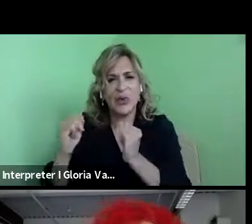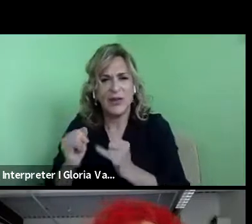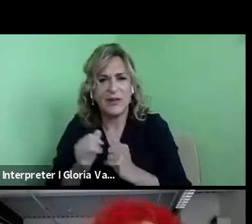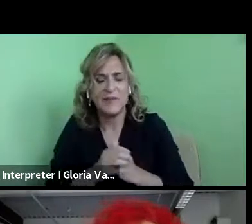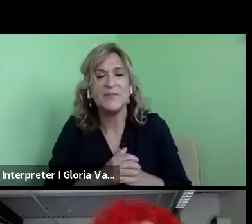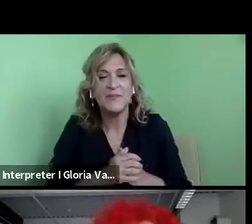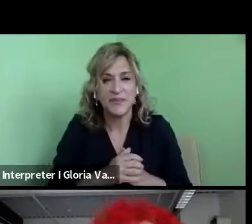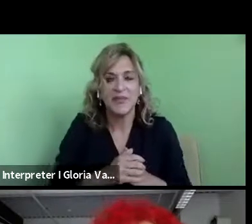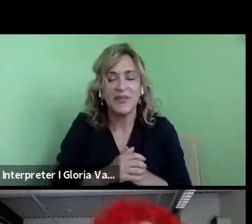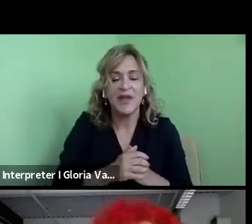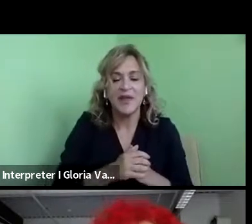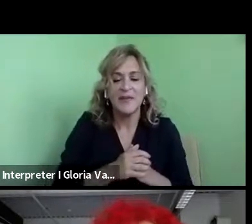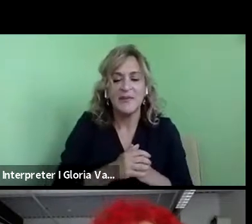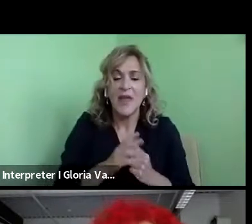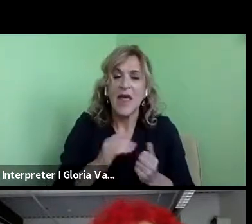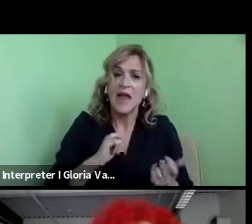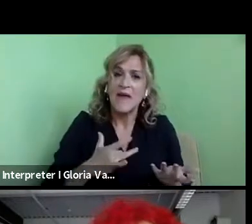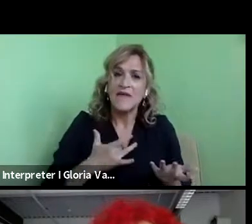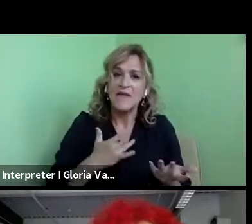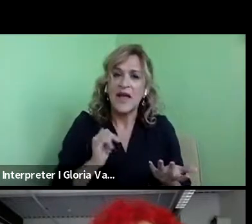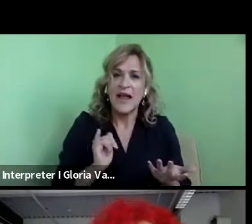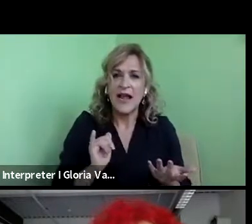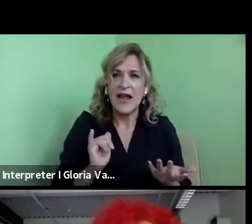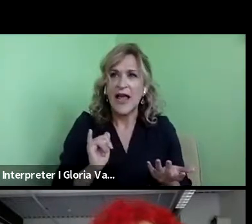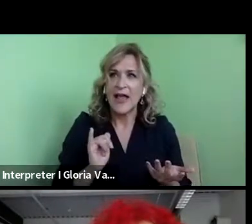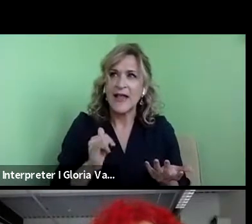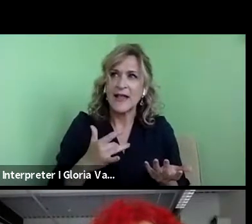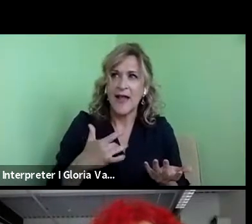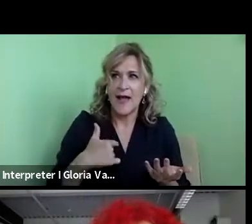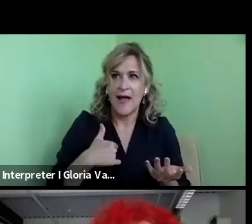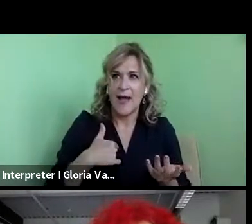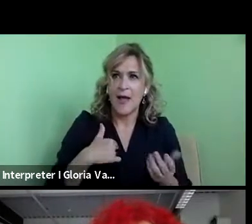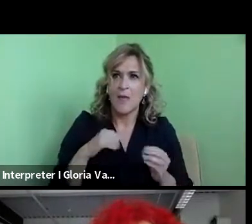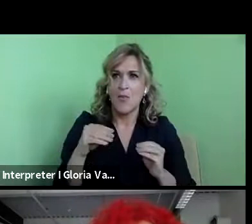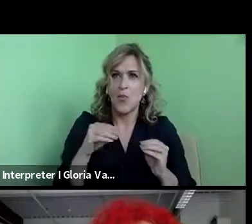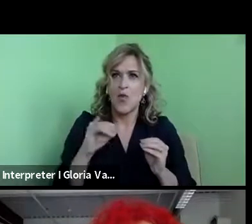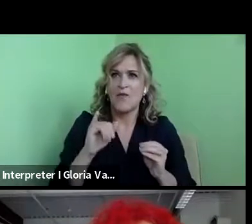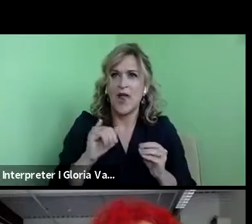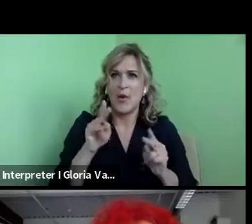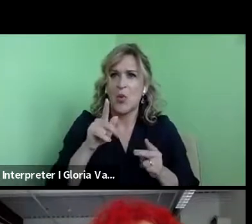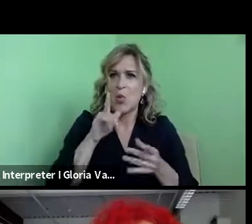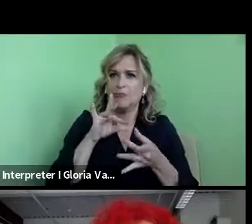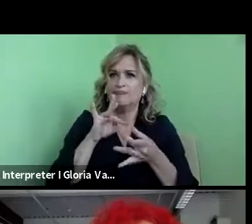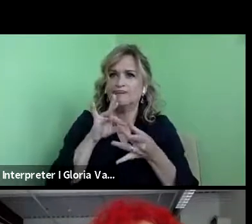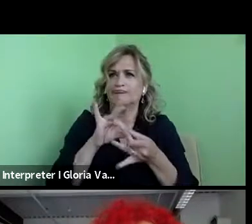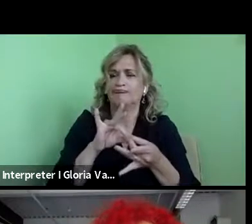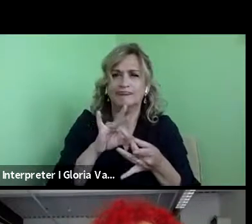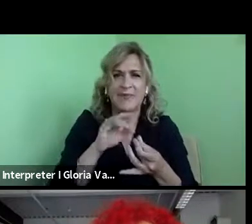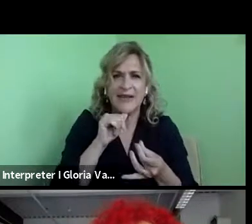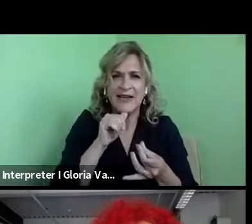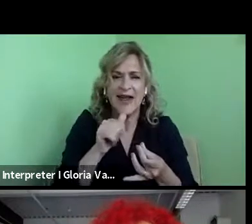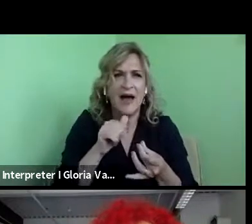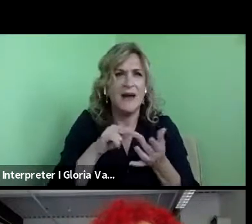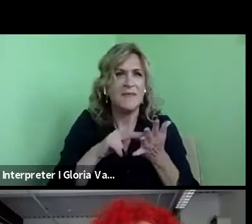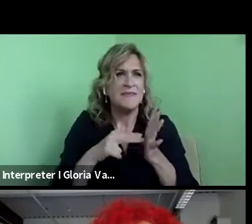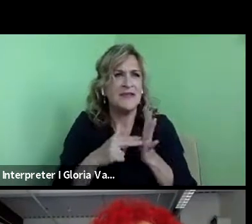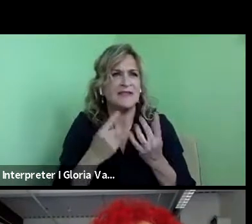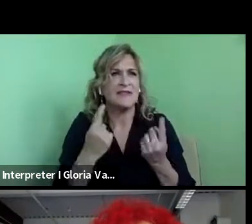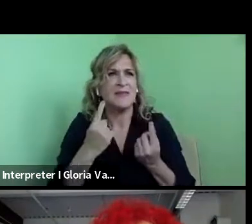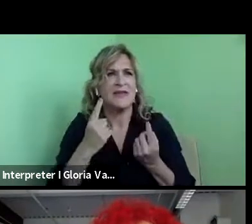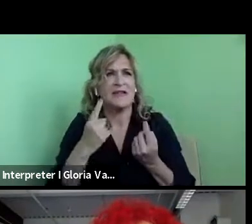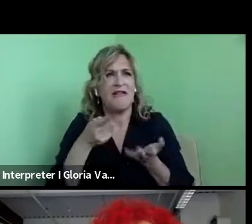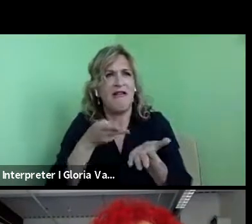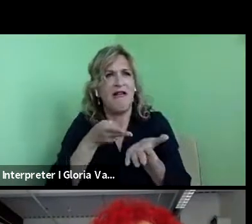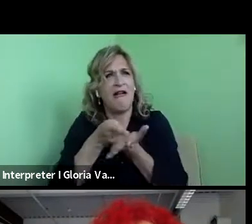I'm feeling like I tend to move as a disenfranchised person. And there are ways that there's something honest about